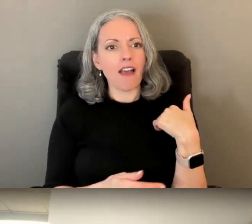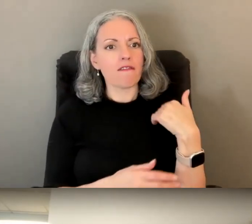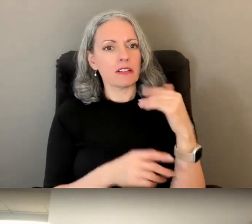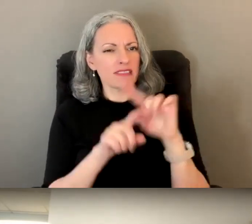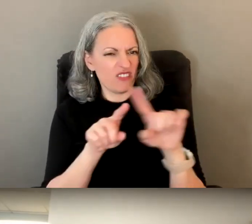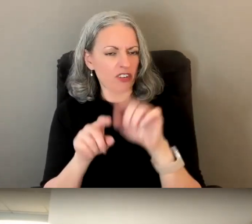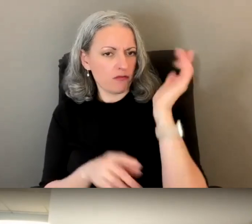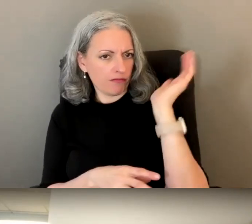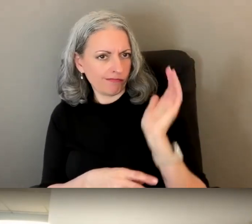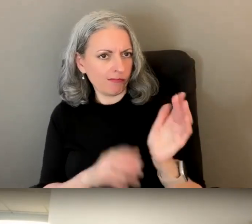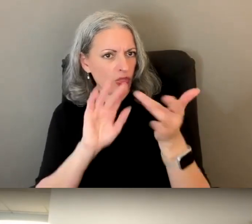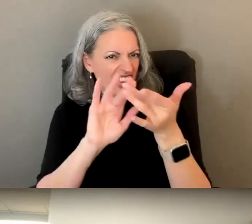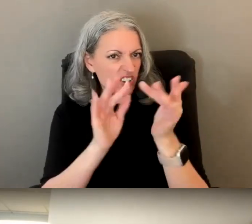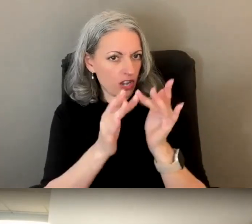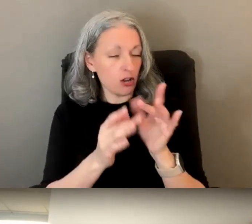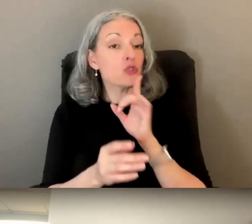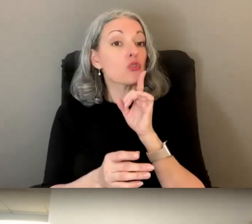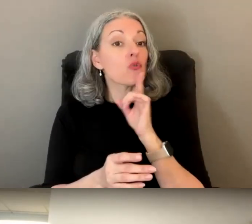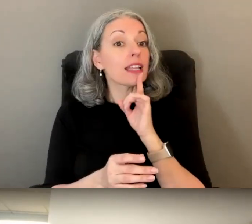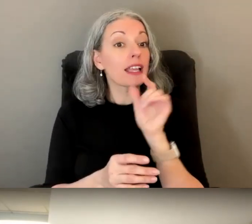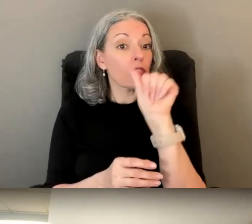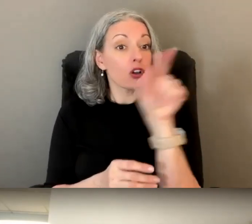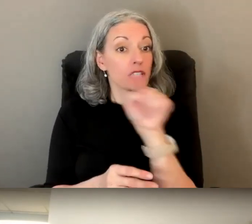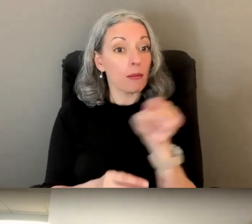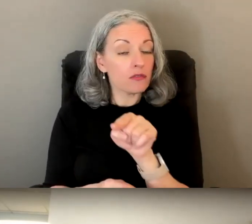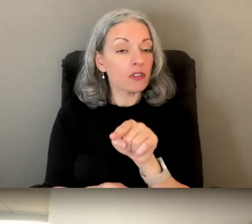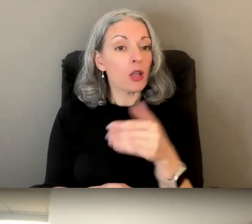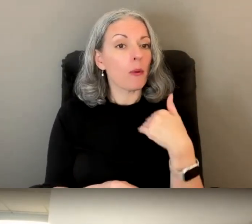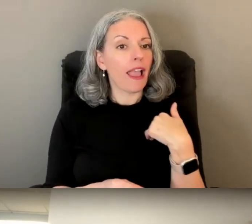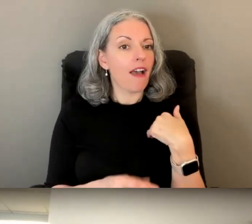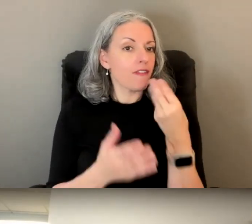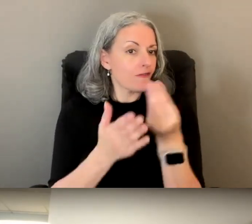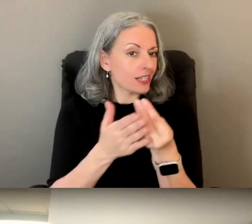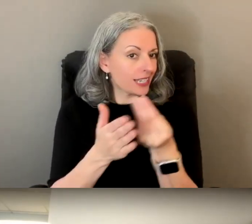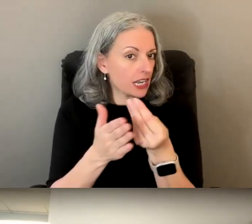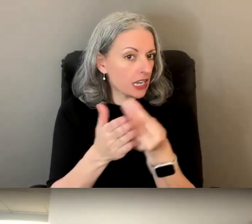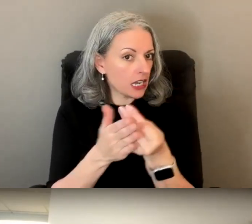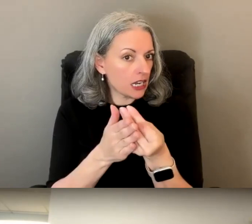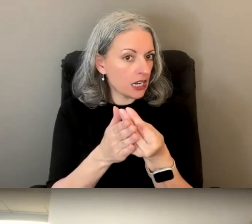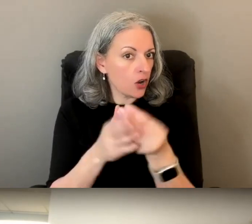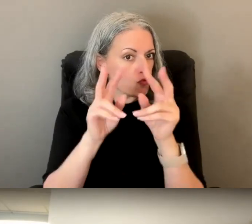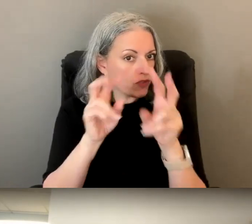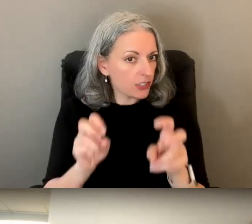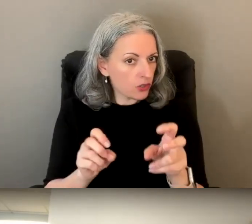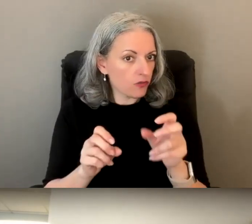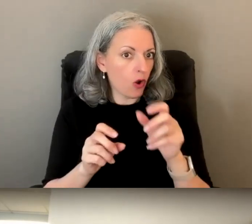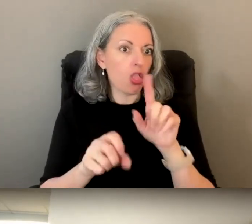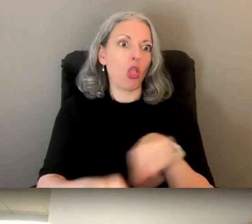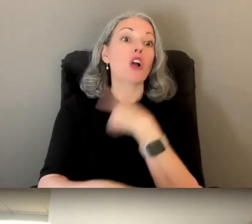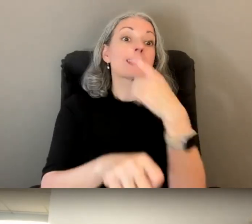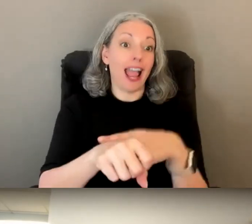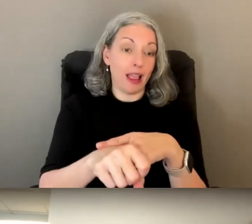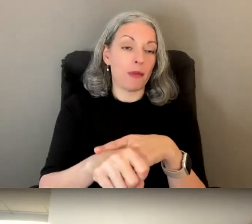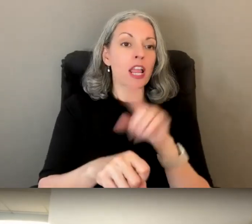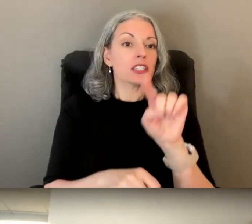So historically, the Alzheimer's disease program in CDPH, we have funded research for many years. And this is our